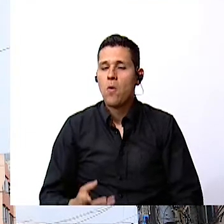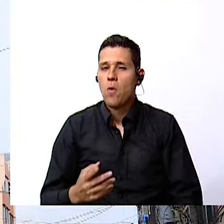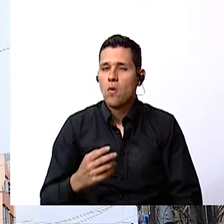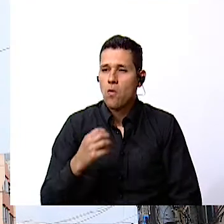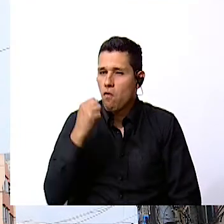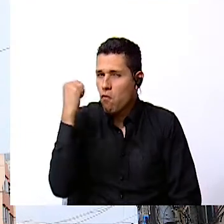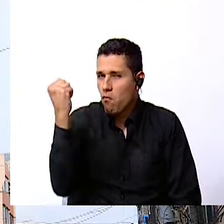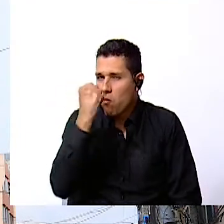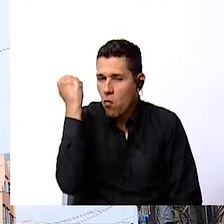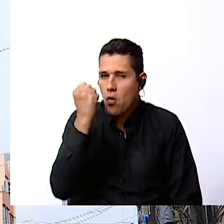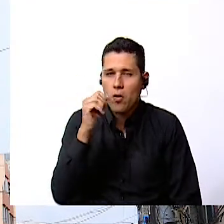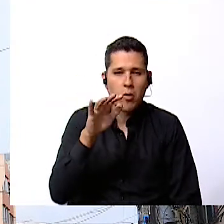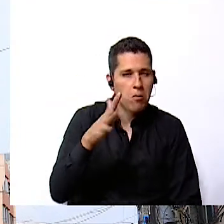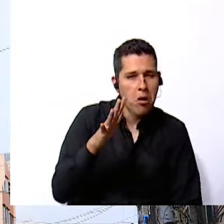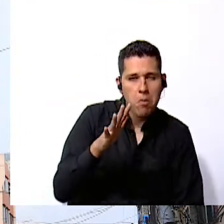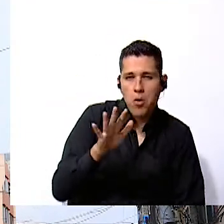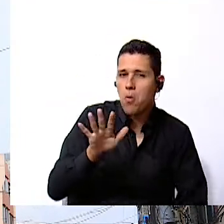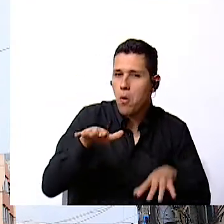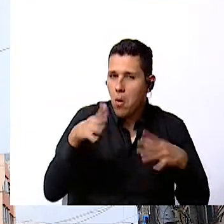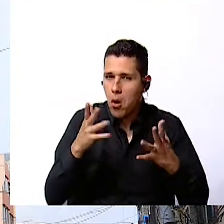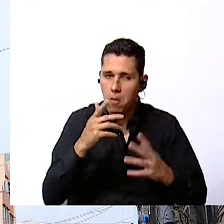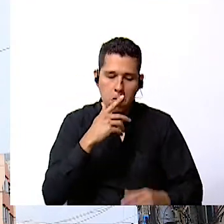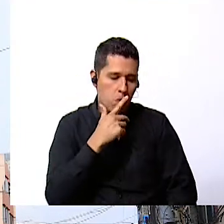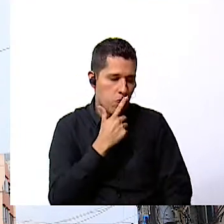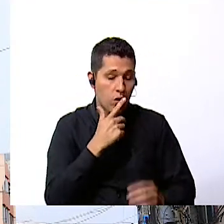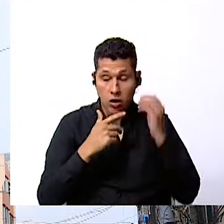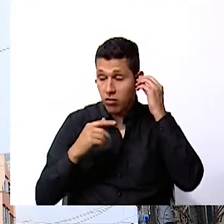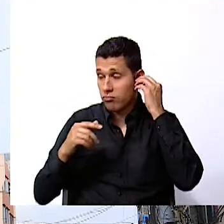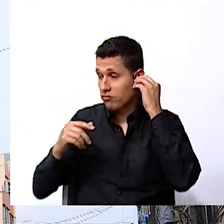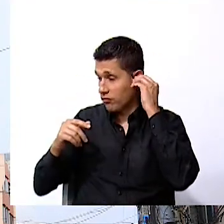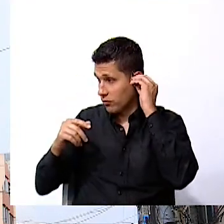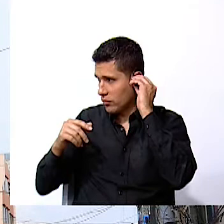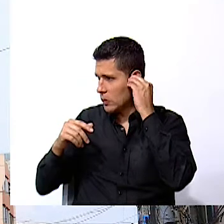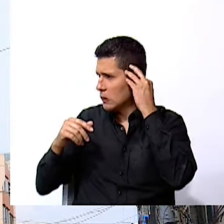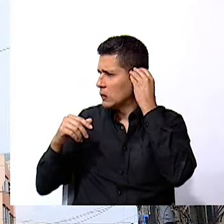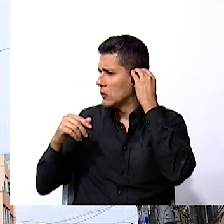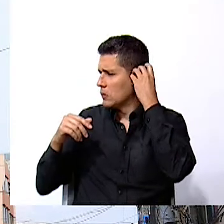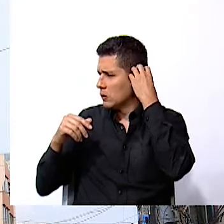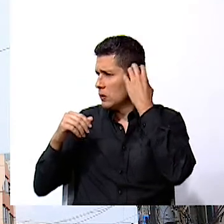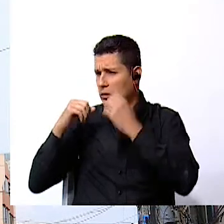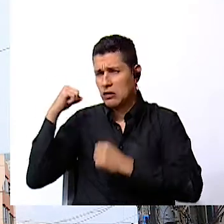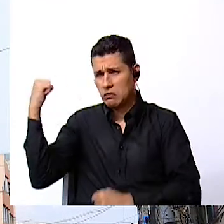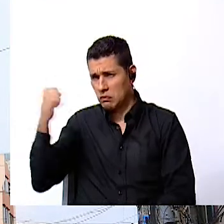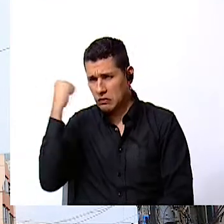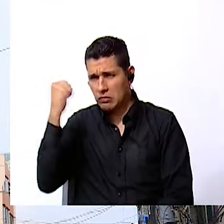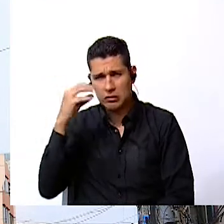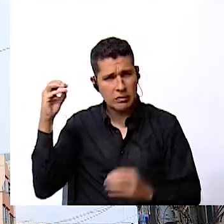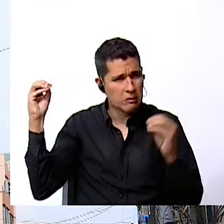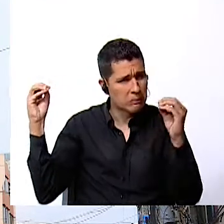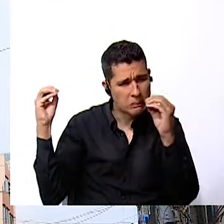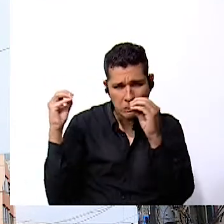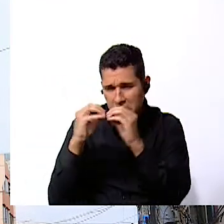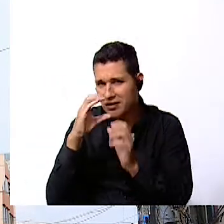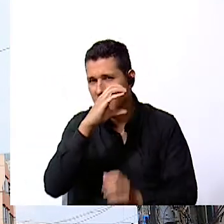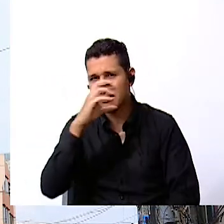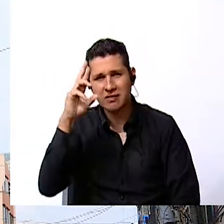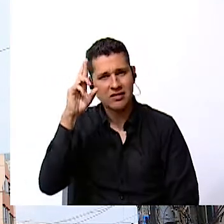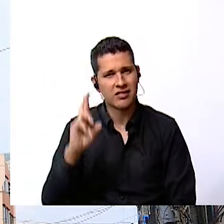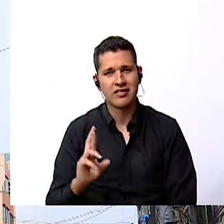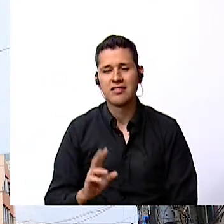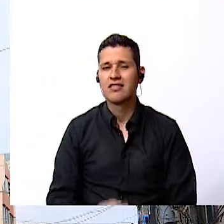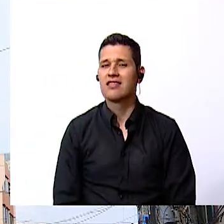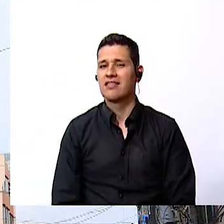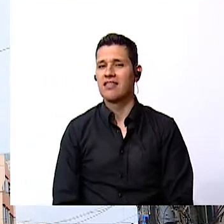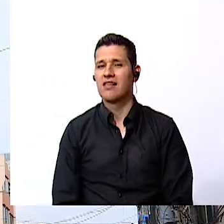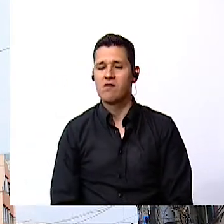the earthquake? It was the strongest in Costa Rica. Yes, el más fuerte y poderoso de Costa Rica. What